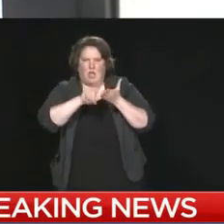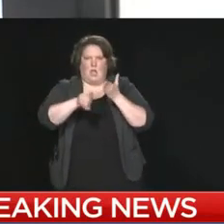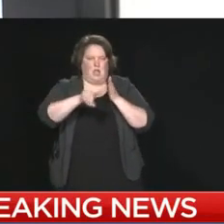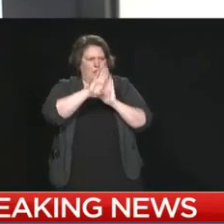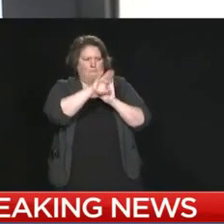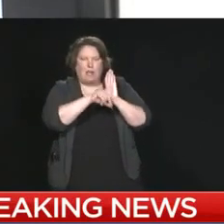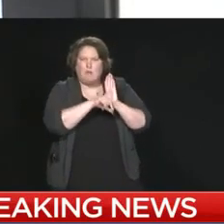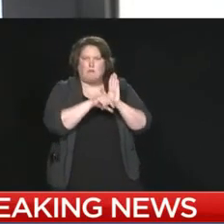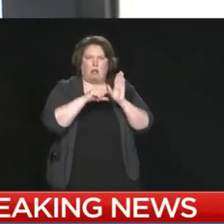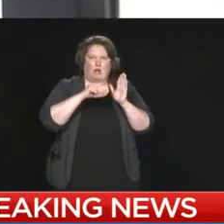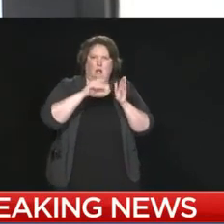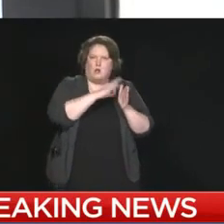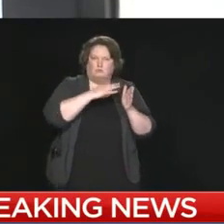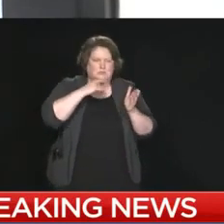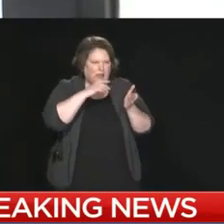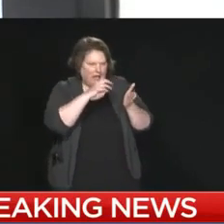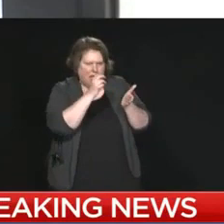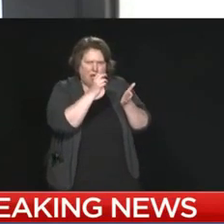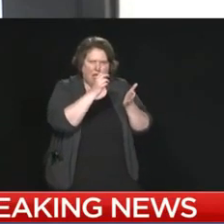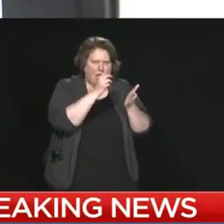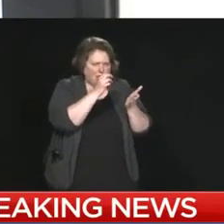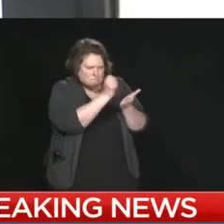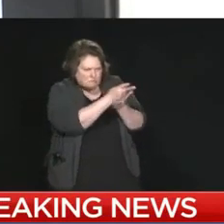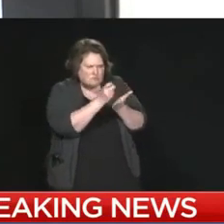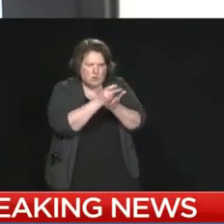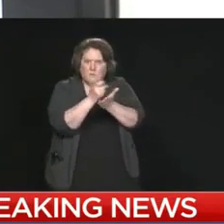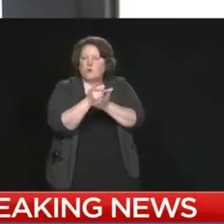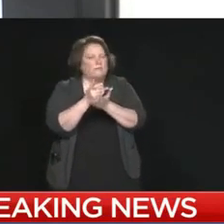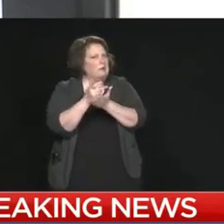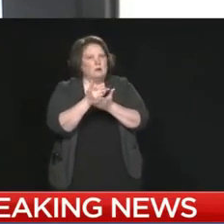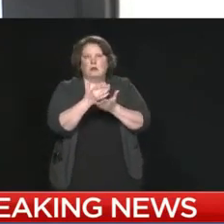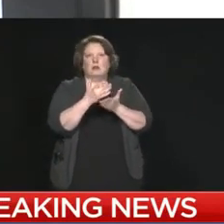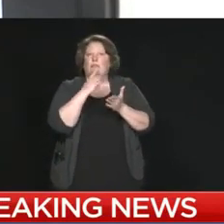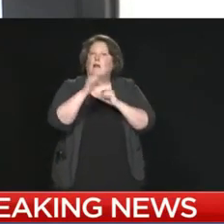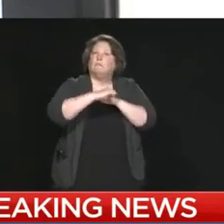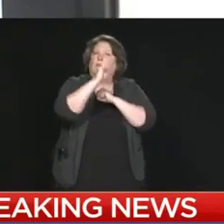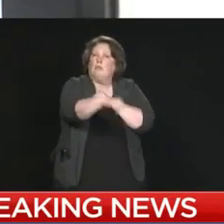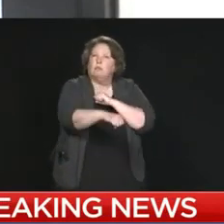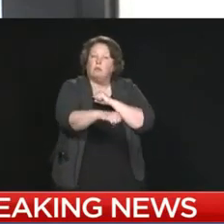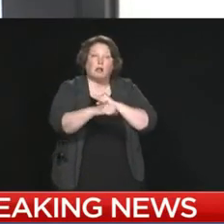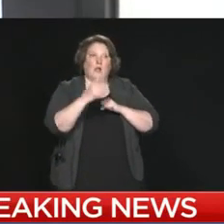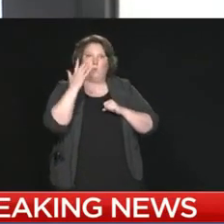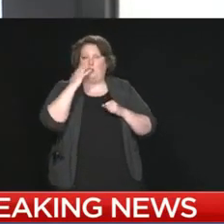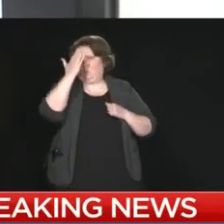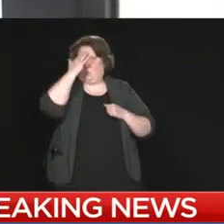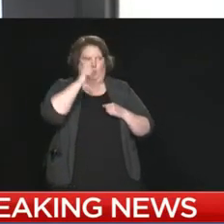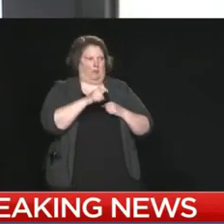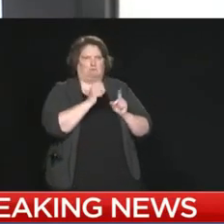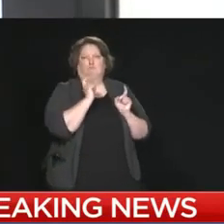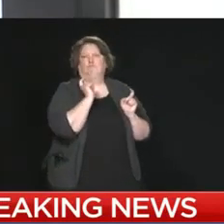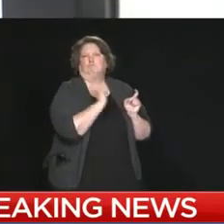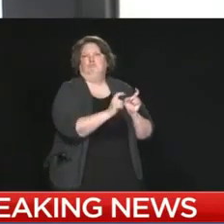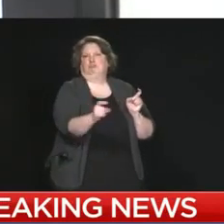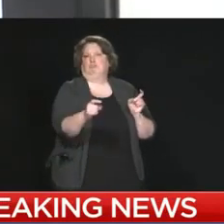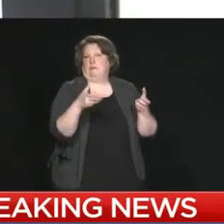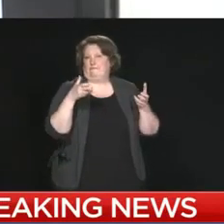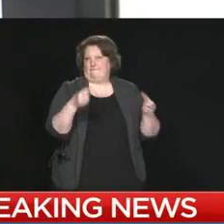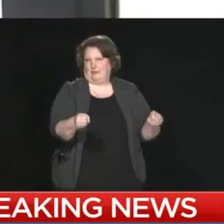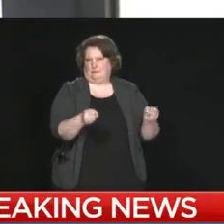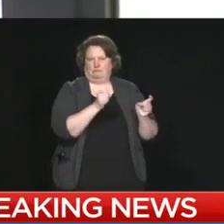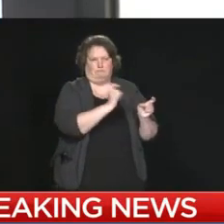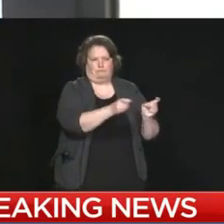background checks and verifications up front, because we needed to flow that money quickly to the millions of Canadians